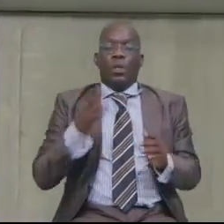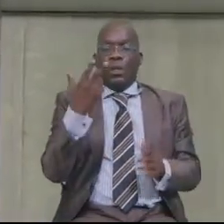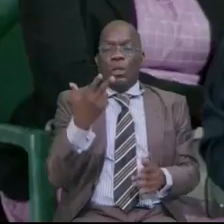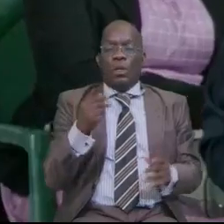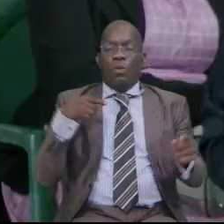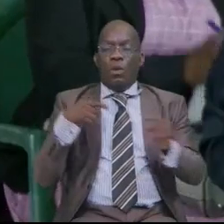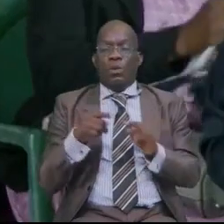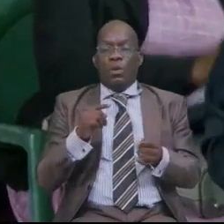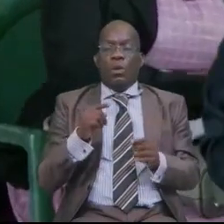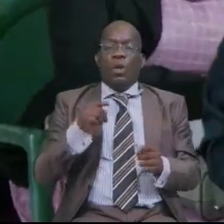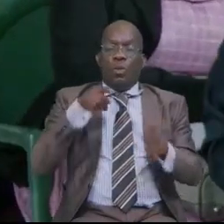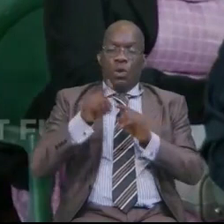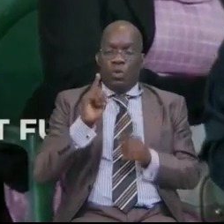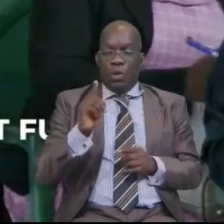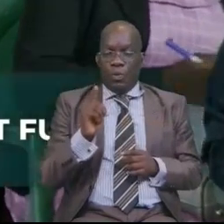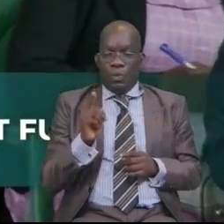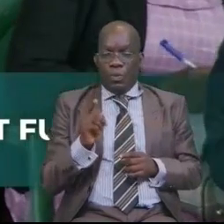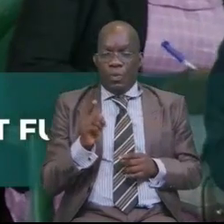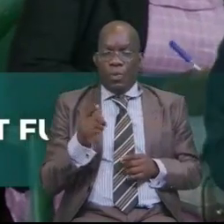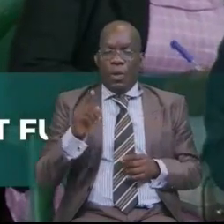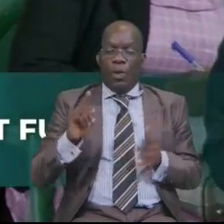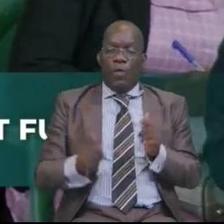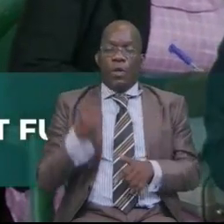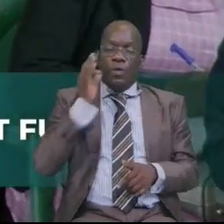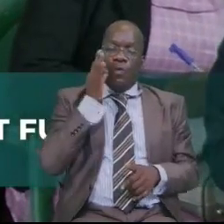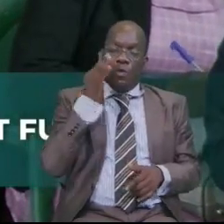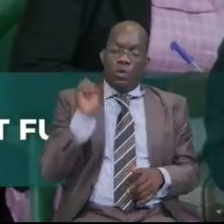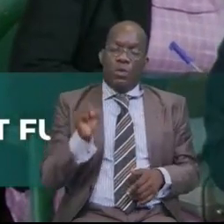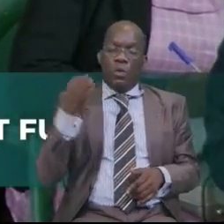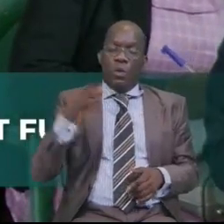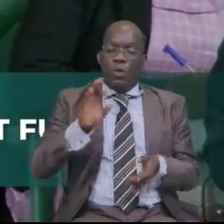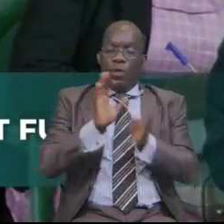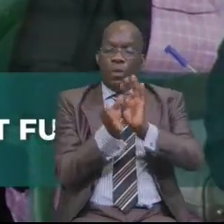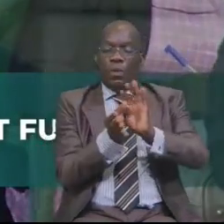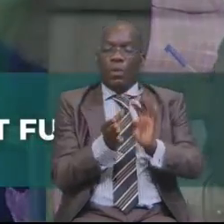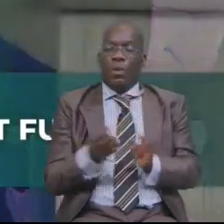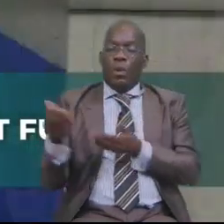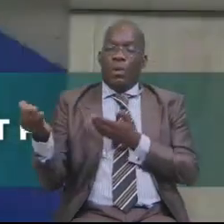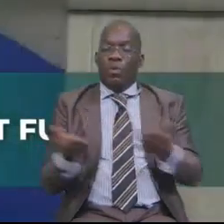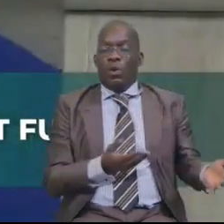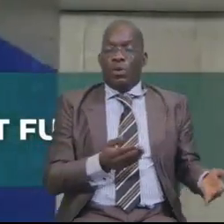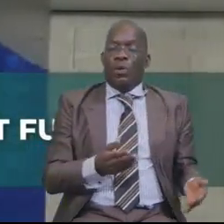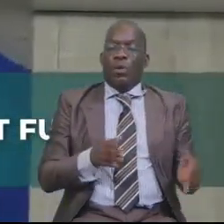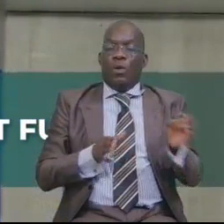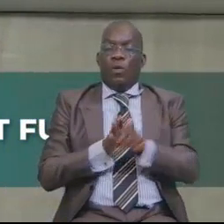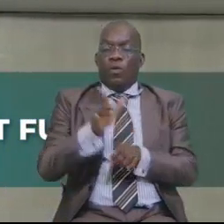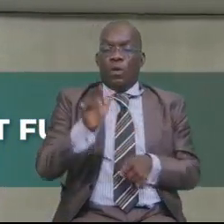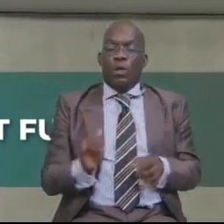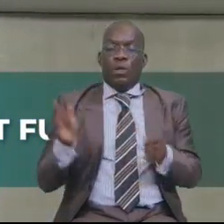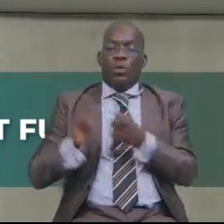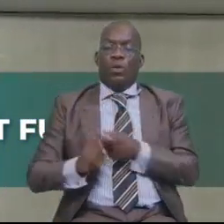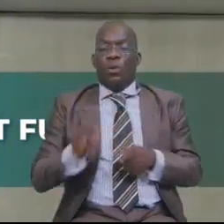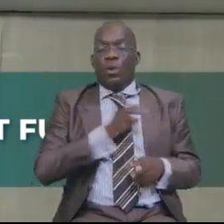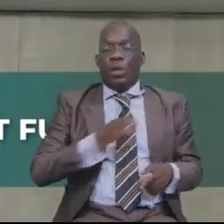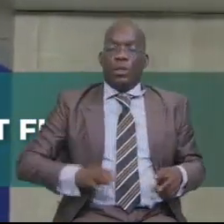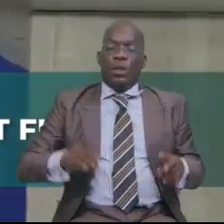the first fruits of converts brought fully to Christ. The first fruits.